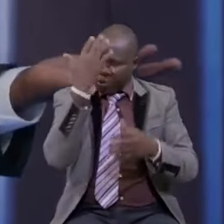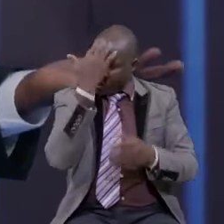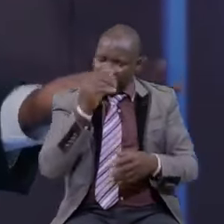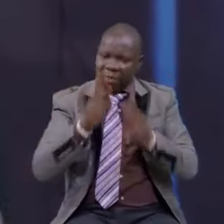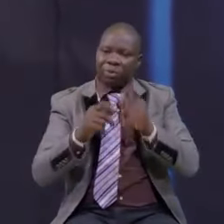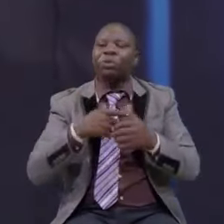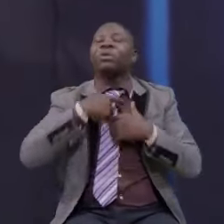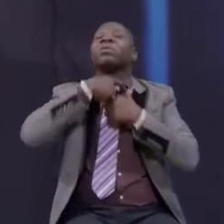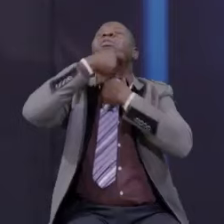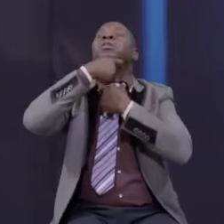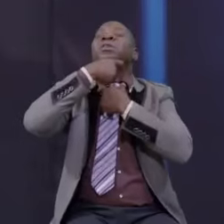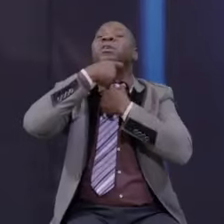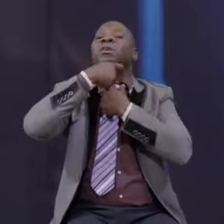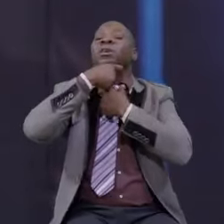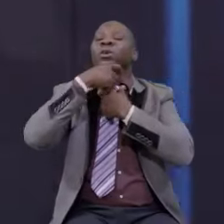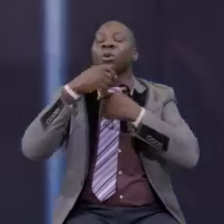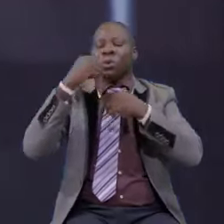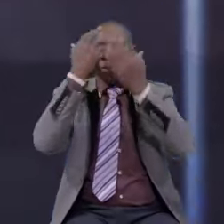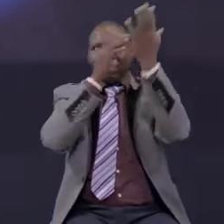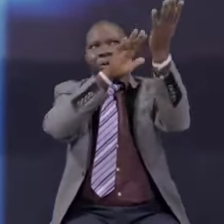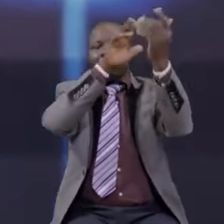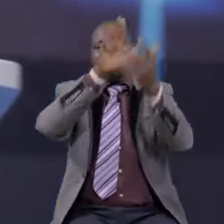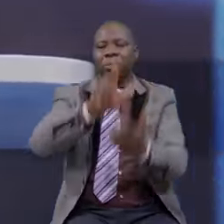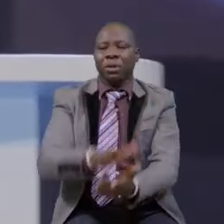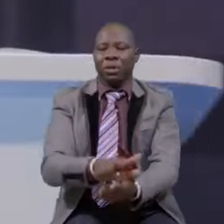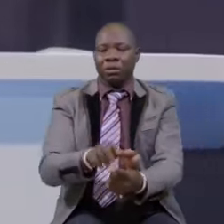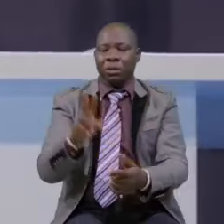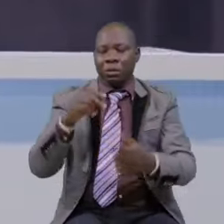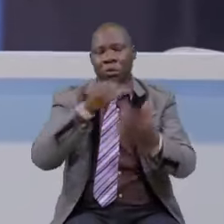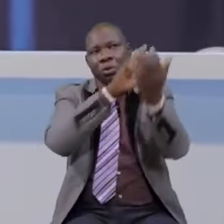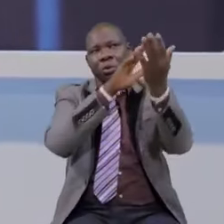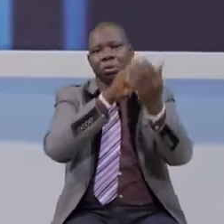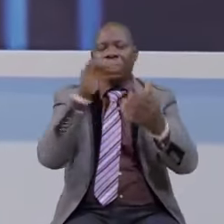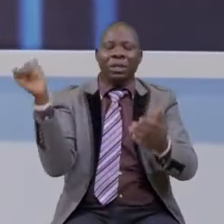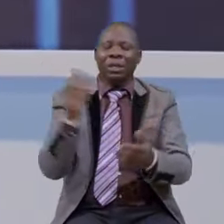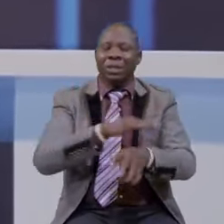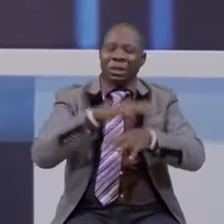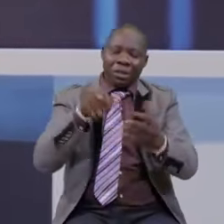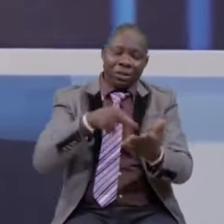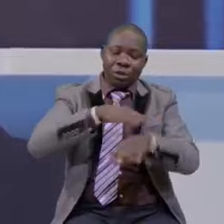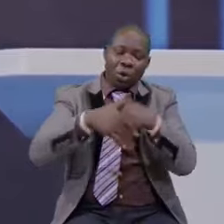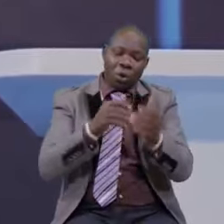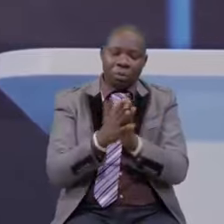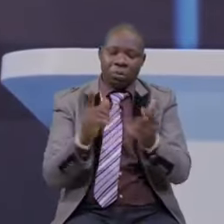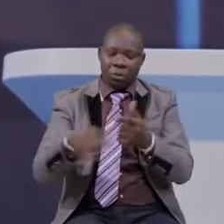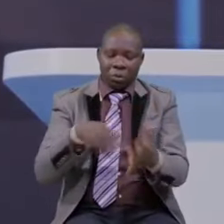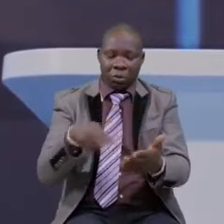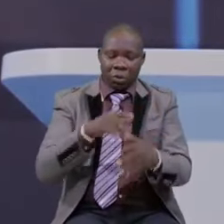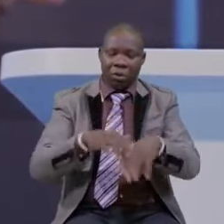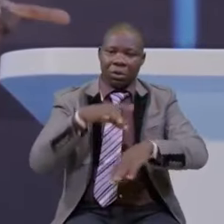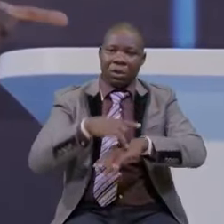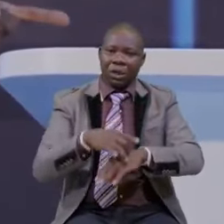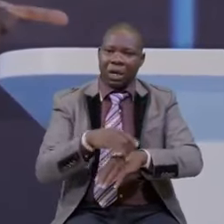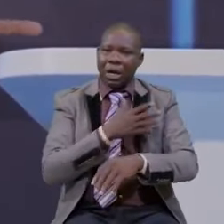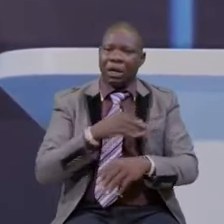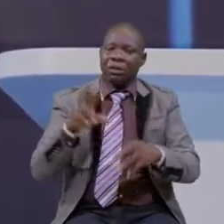no hope. And they read all the books they can read on earth, and there's no hope. And they say there's no use.